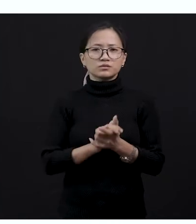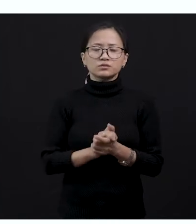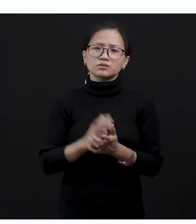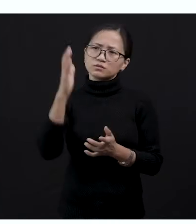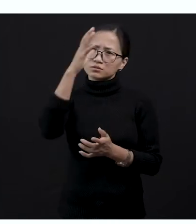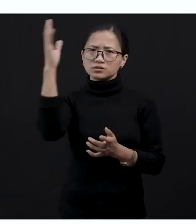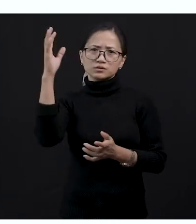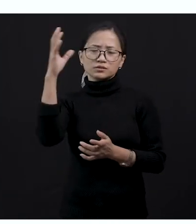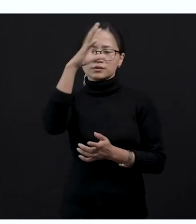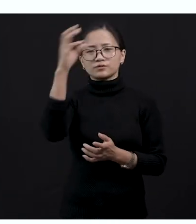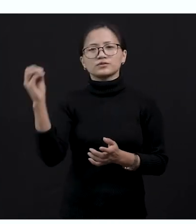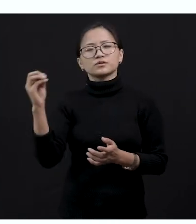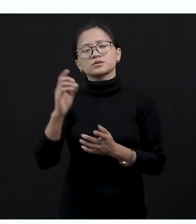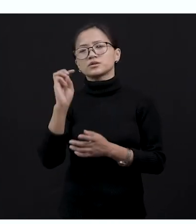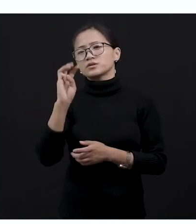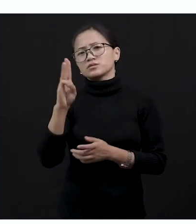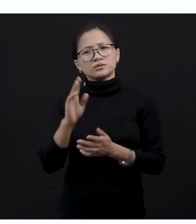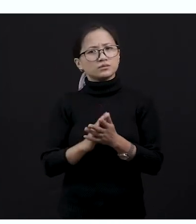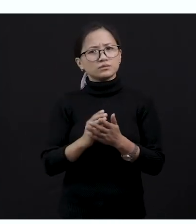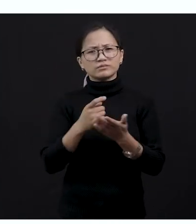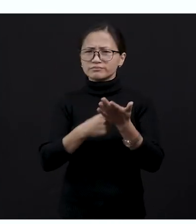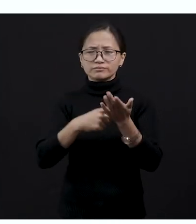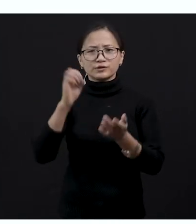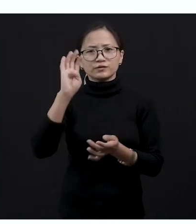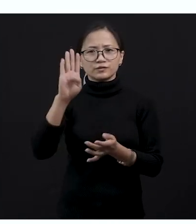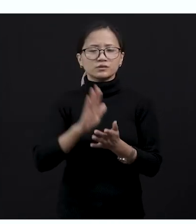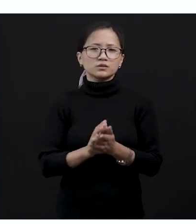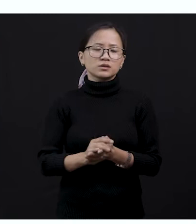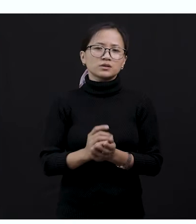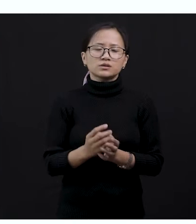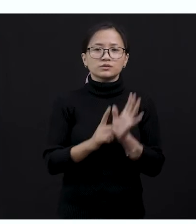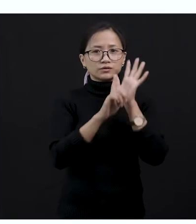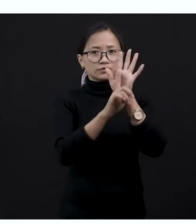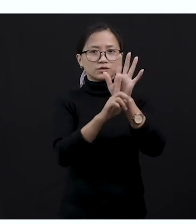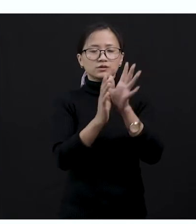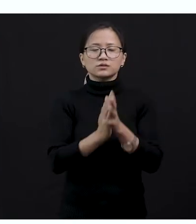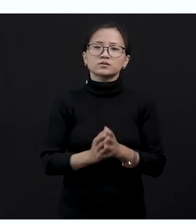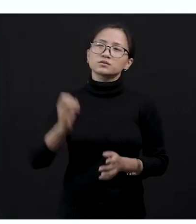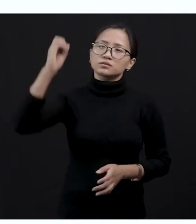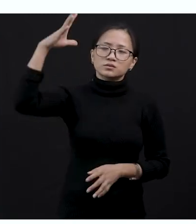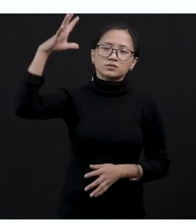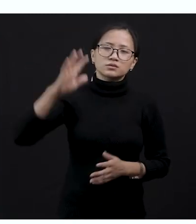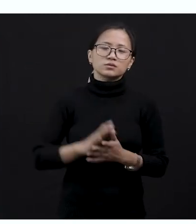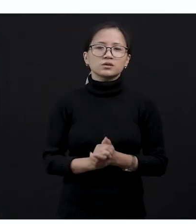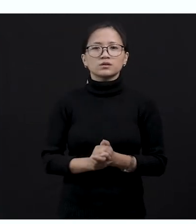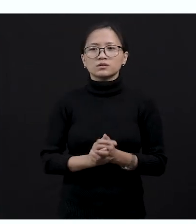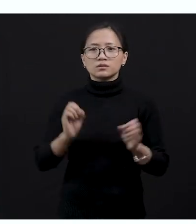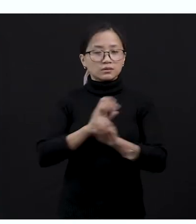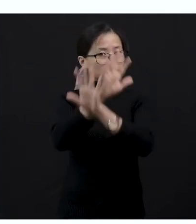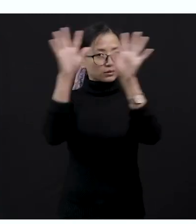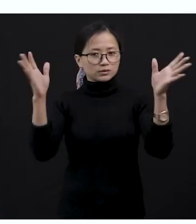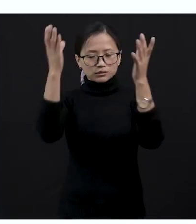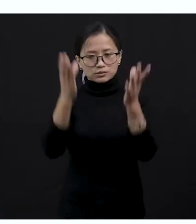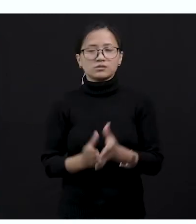evening 3 or 4, right? So they are facing the sun, so they still have light on their country,